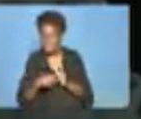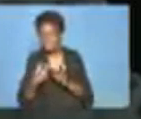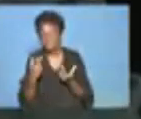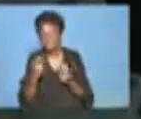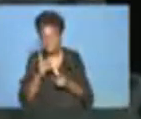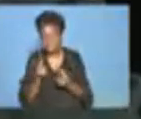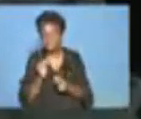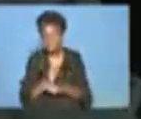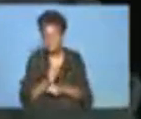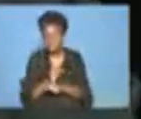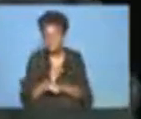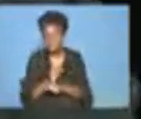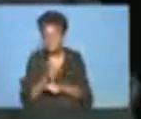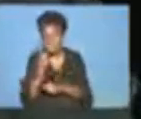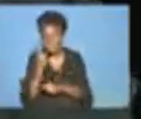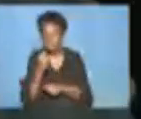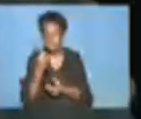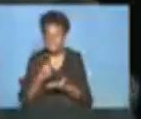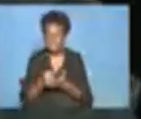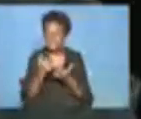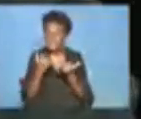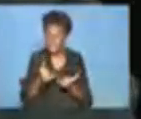to work, because the money has now been paid.